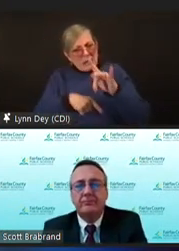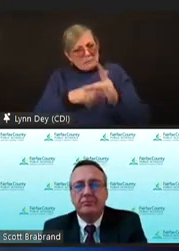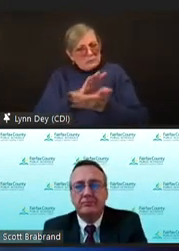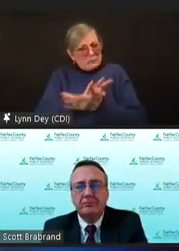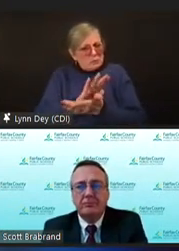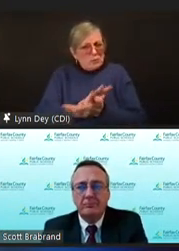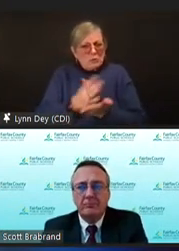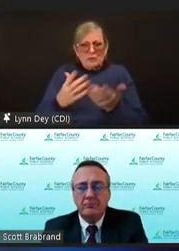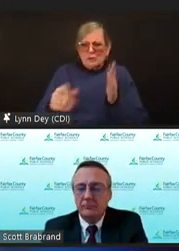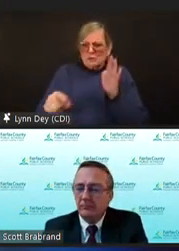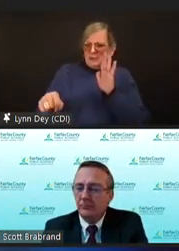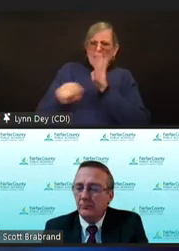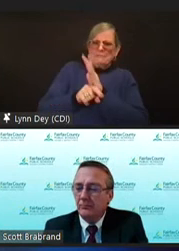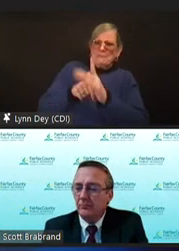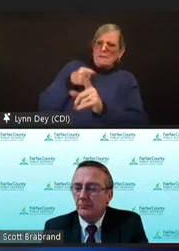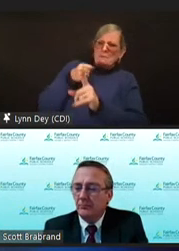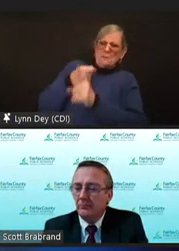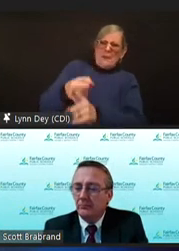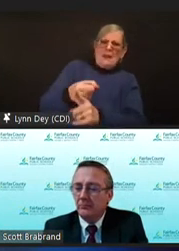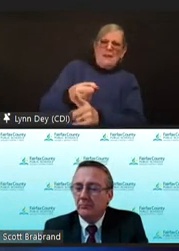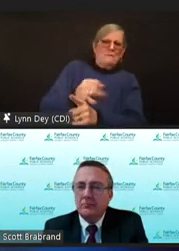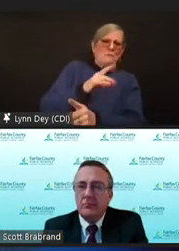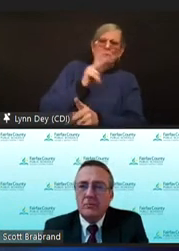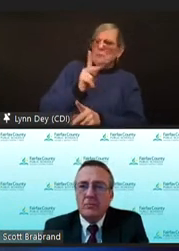masks, not having a mask mandate.